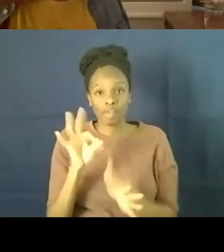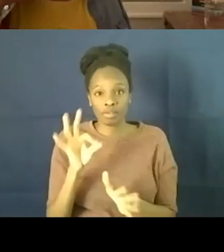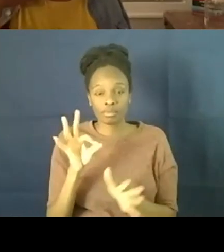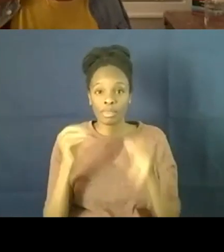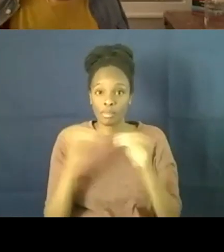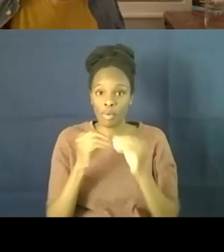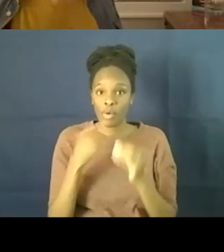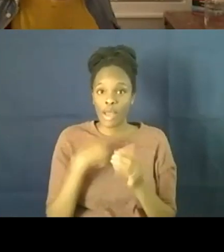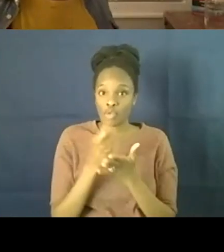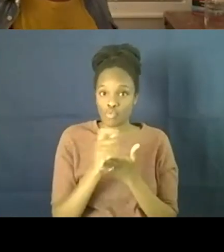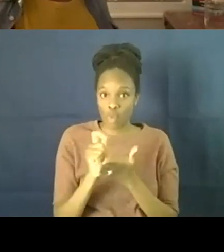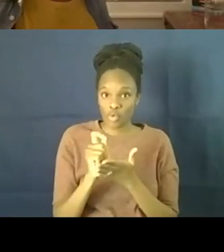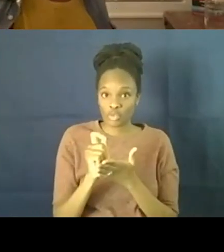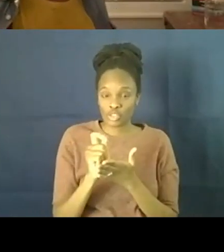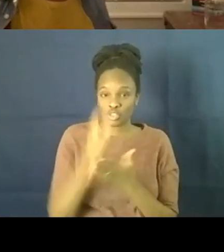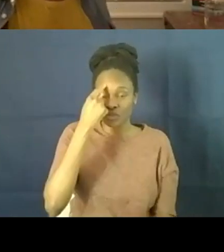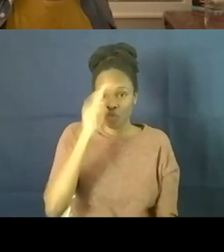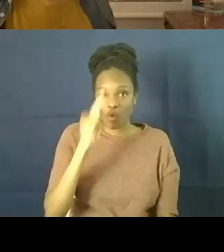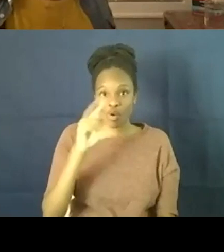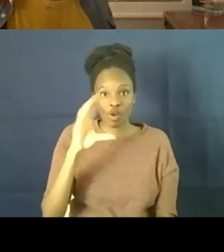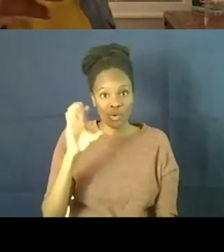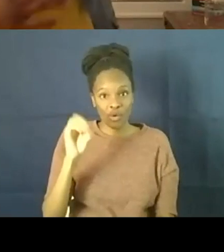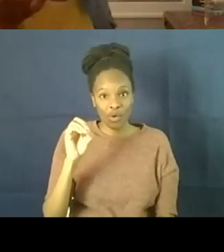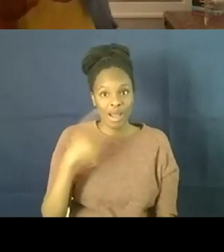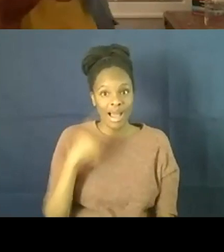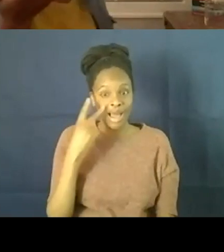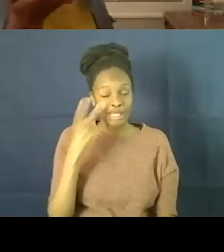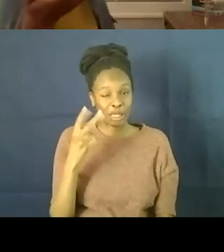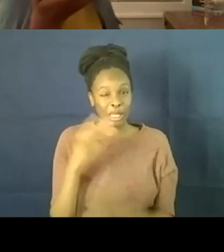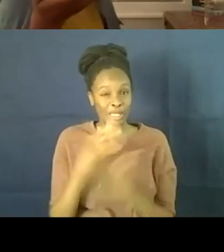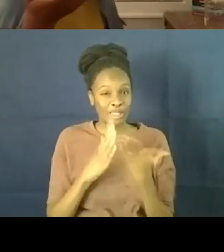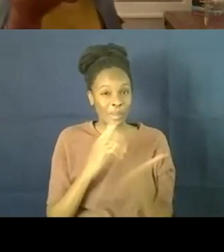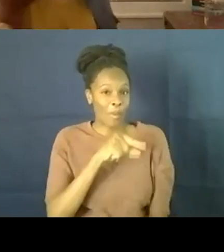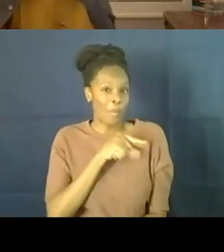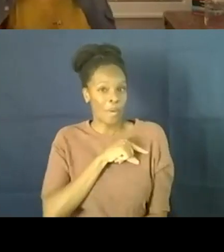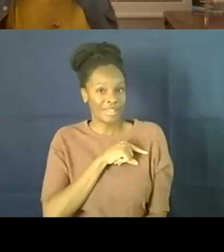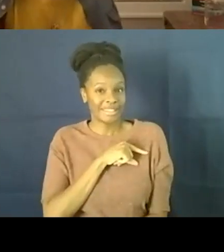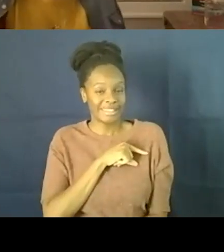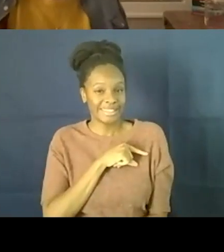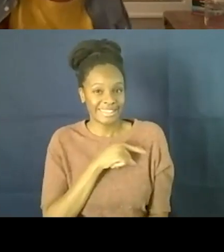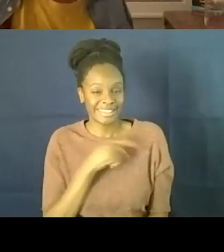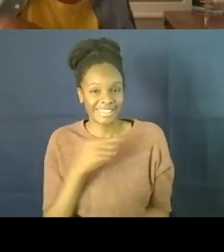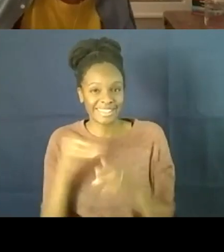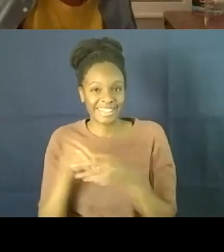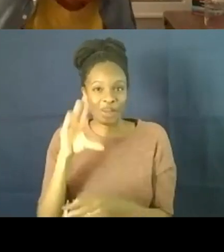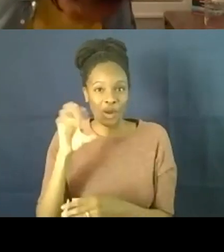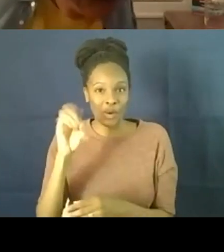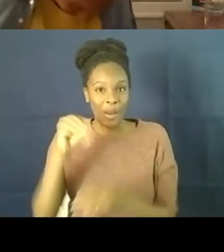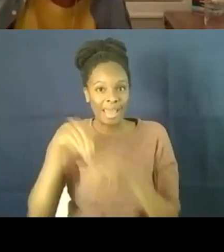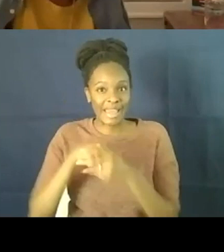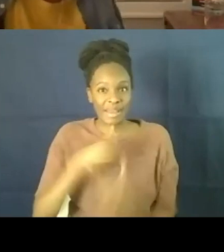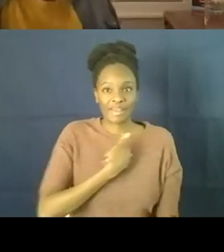I wrote her, I saw some elements of her and myself. First of all, can I just say, we